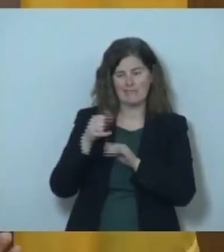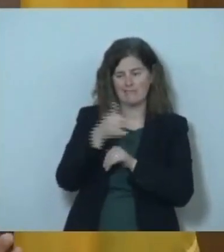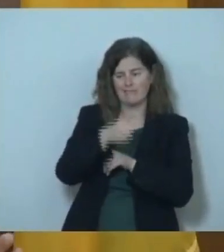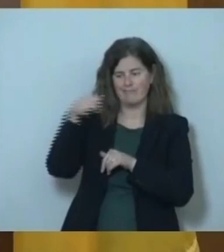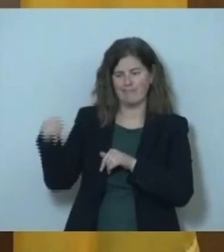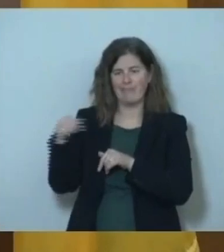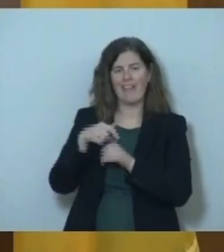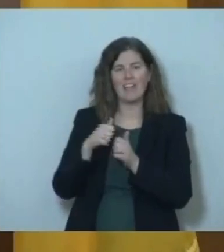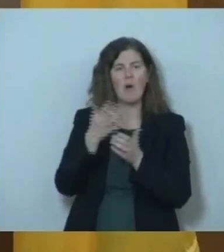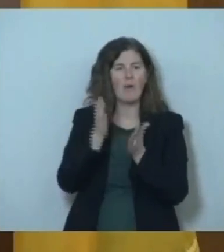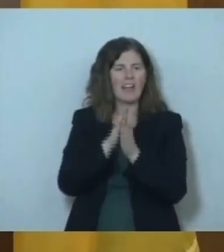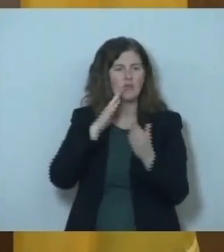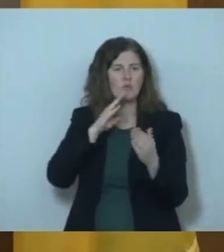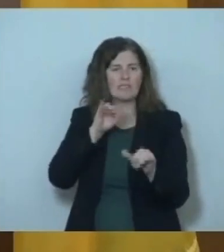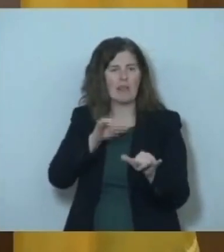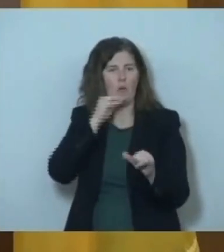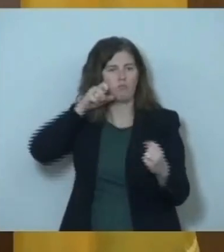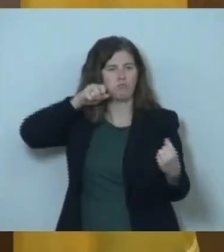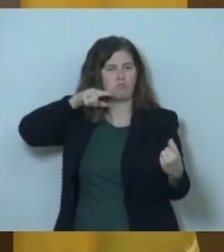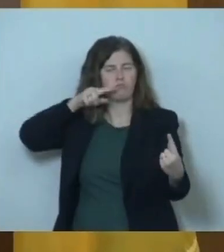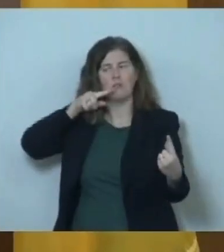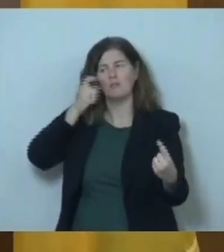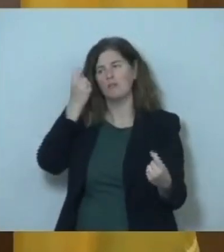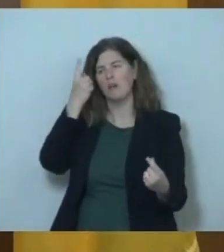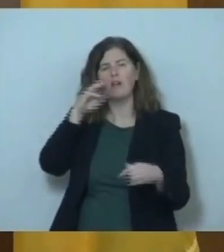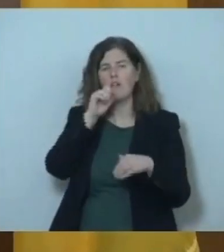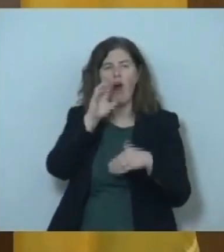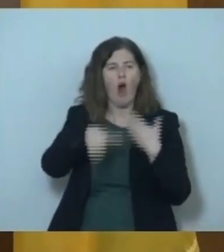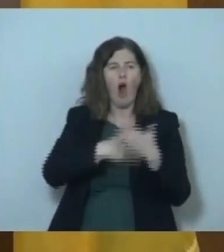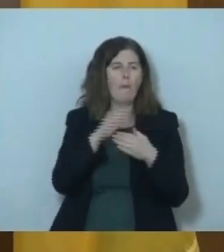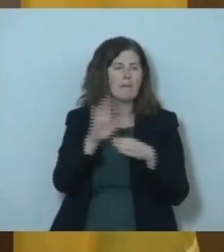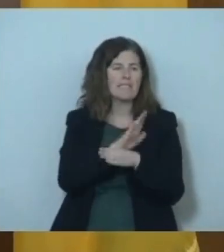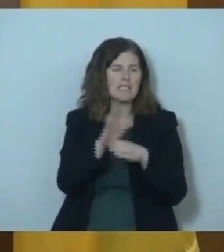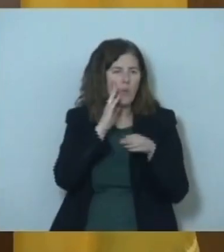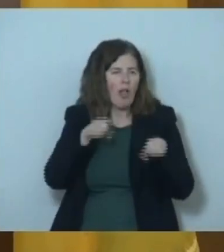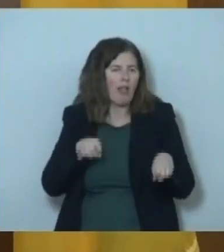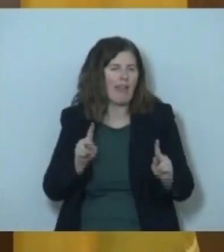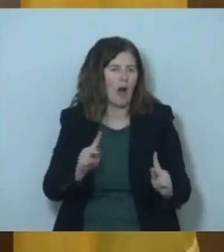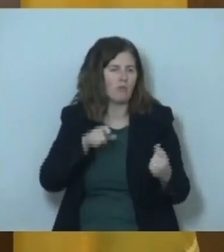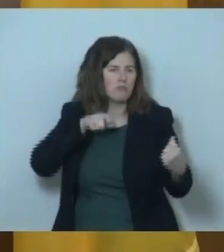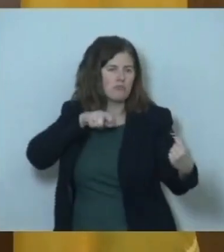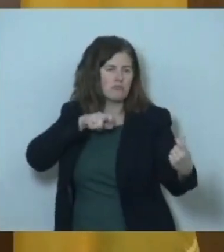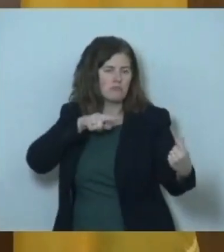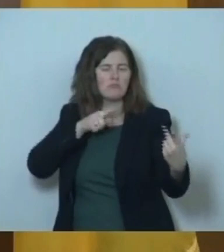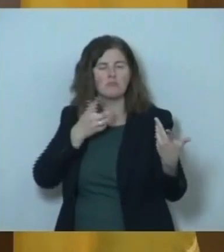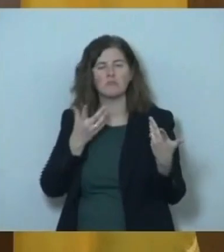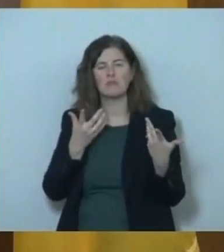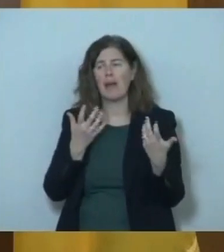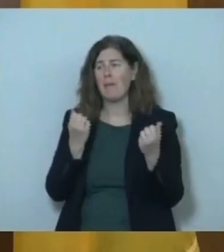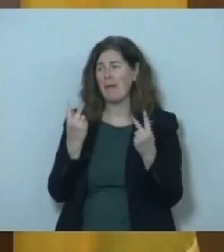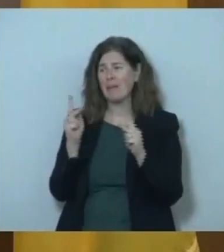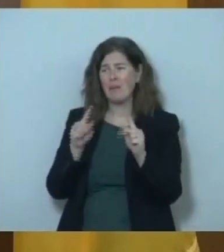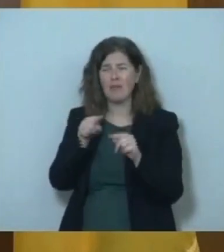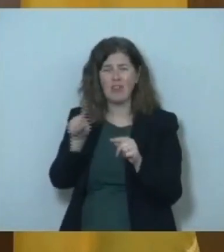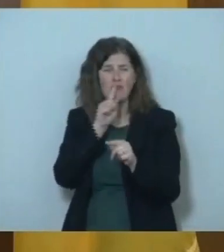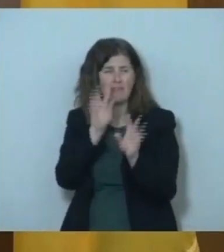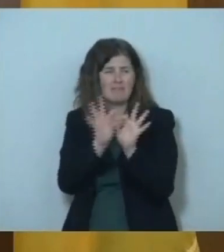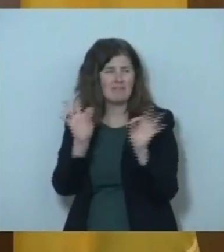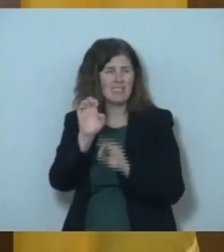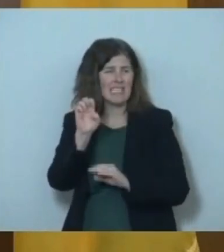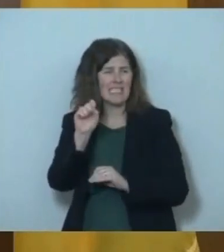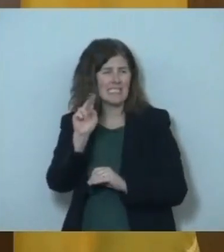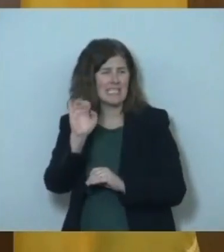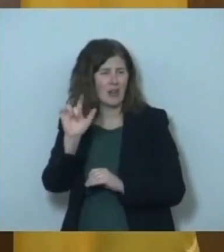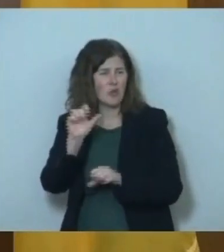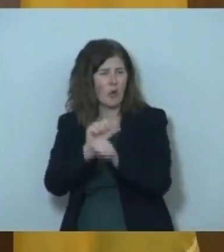to telecommute. All right, not every employer can do that, and many of these employers are essential workers, so they've been open the